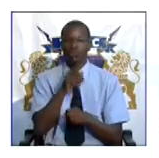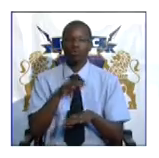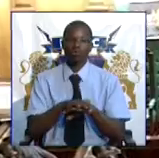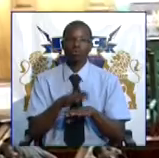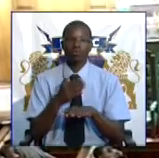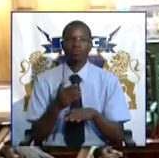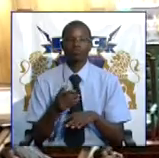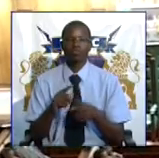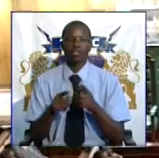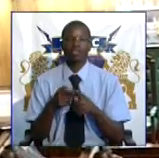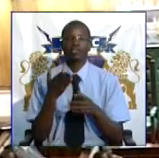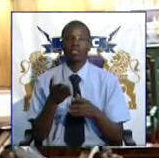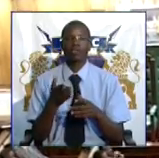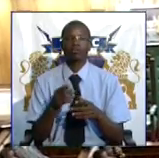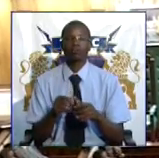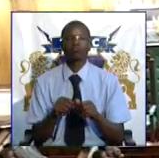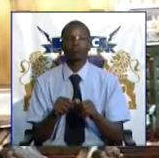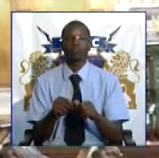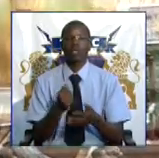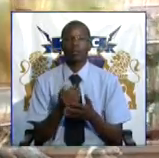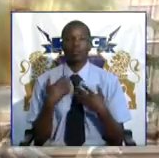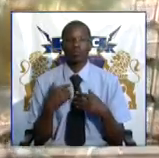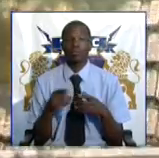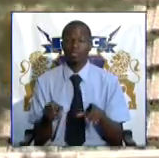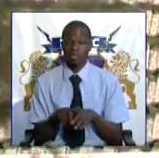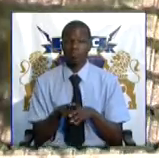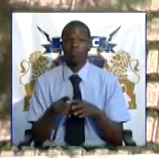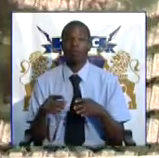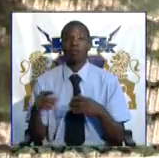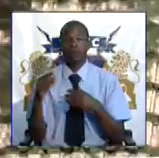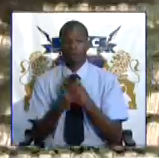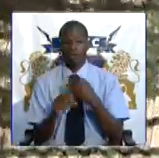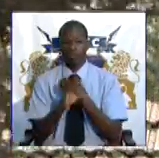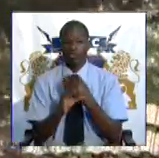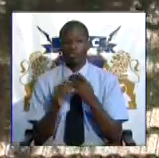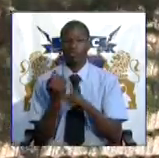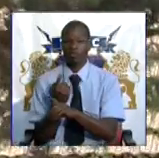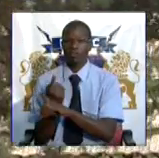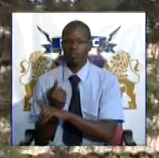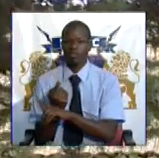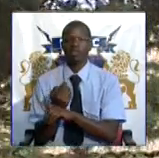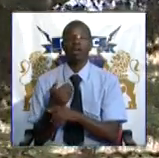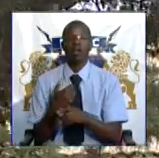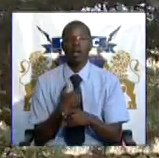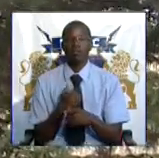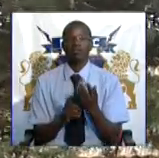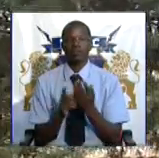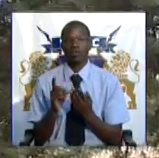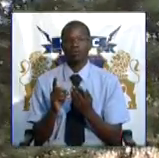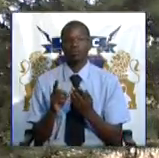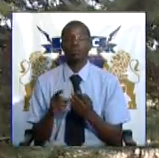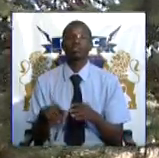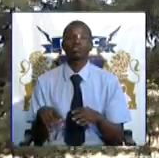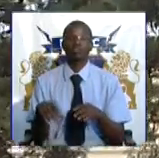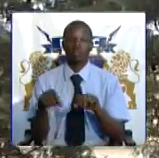have in the last decade made substantial efforts to develop institutions, systems, and mechanisms for